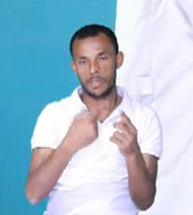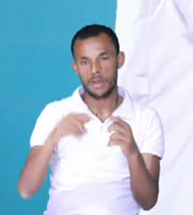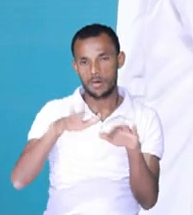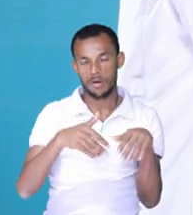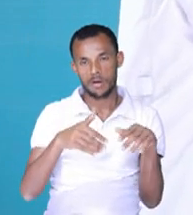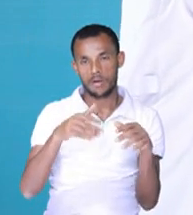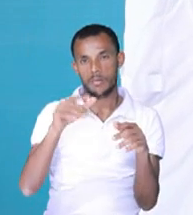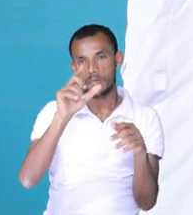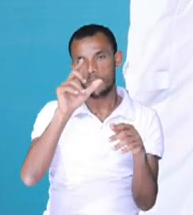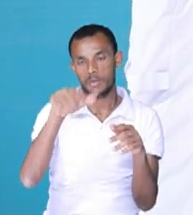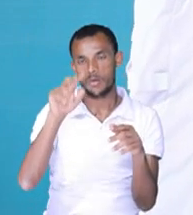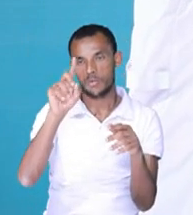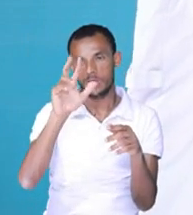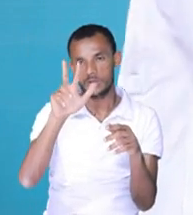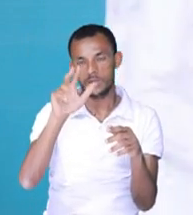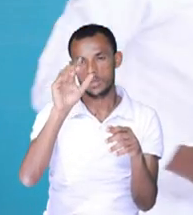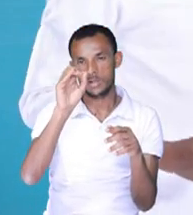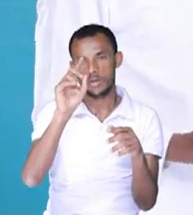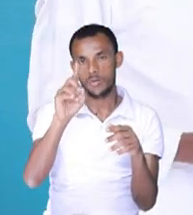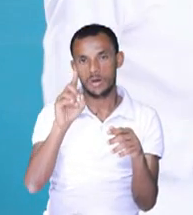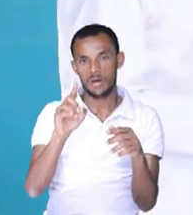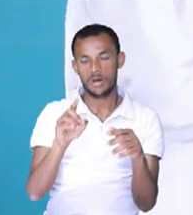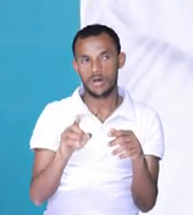remaining matrix elements, 1, 3, 0, 1.